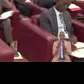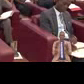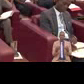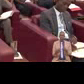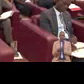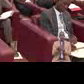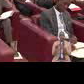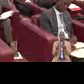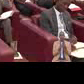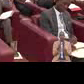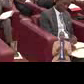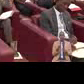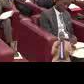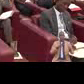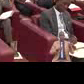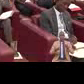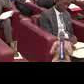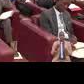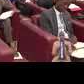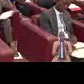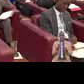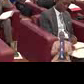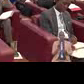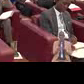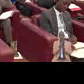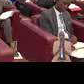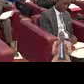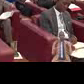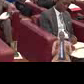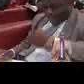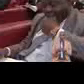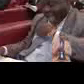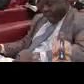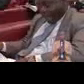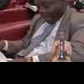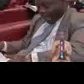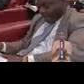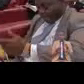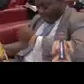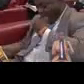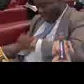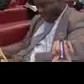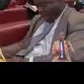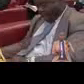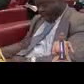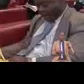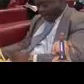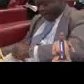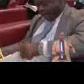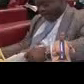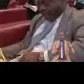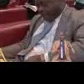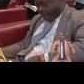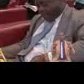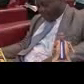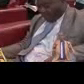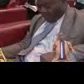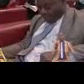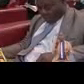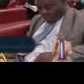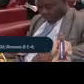today. I am free today. Romans chapter 8, I'm reading from verse 1. There